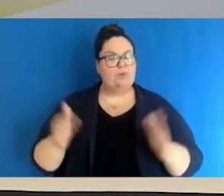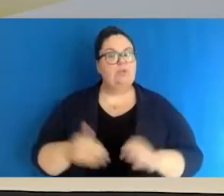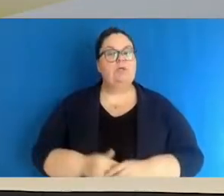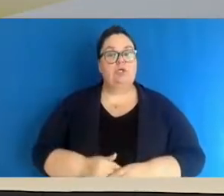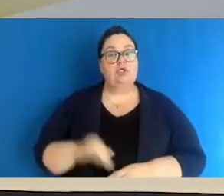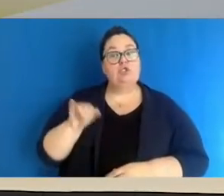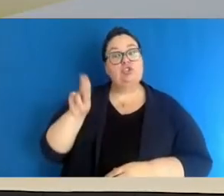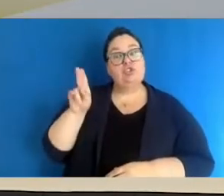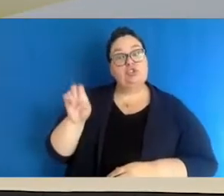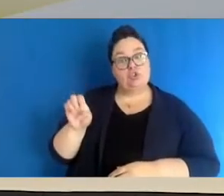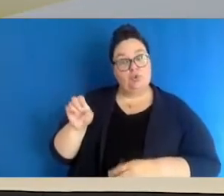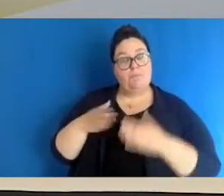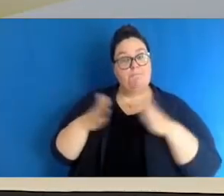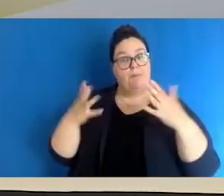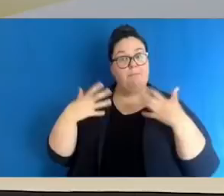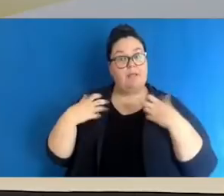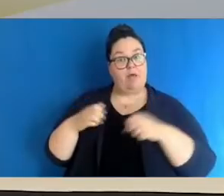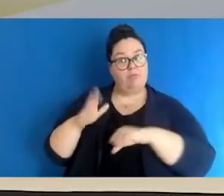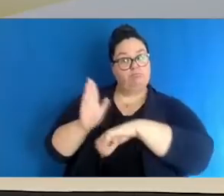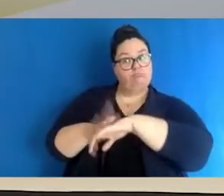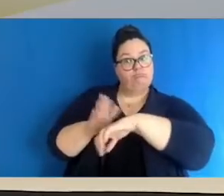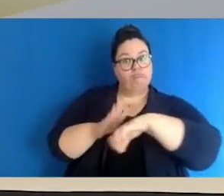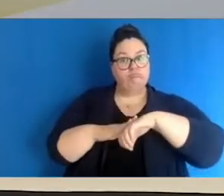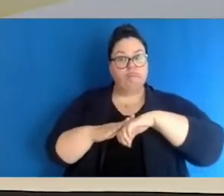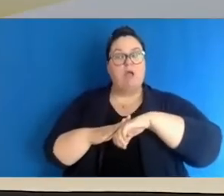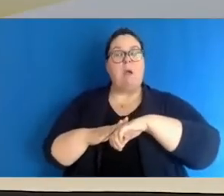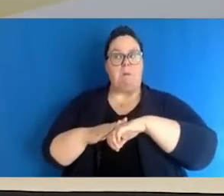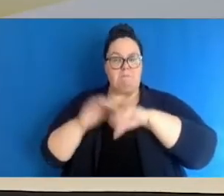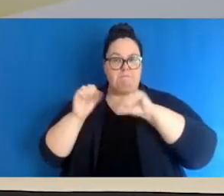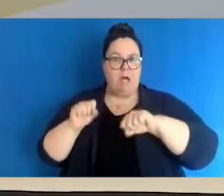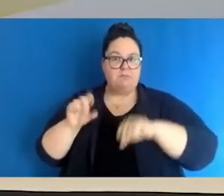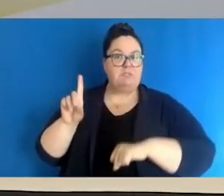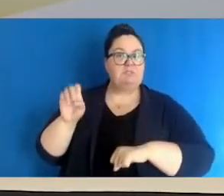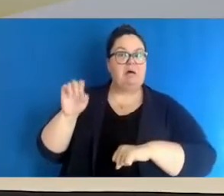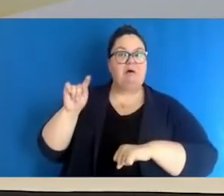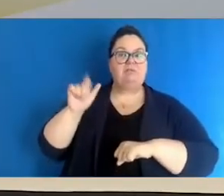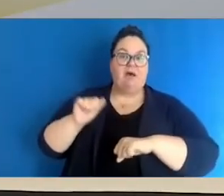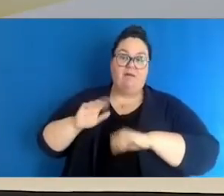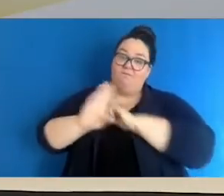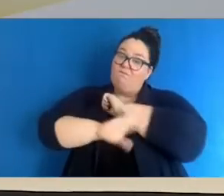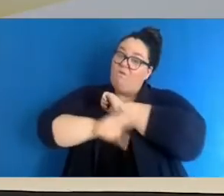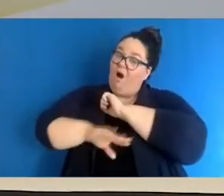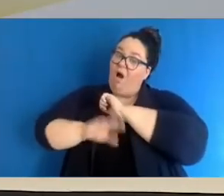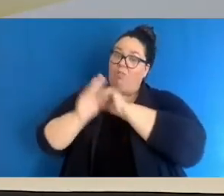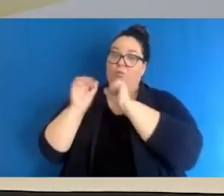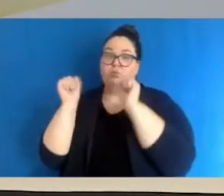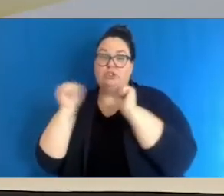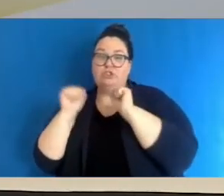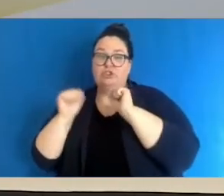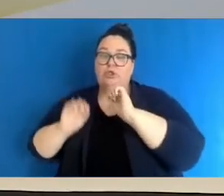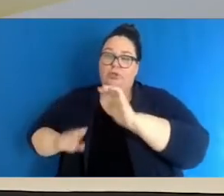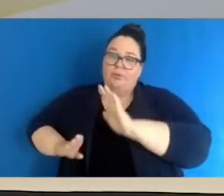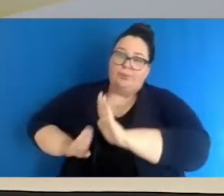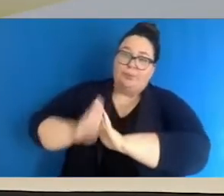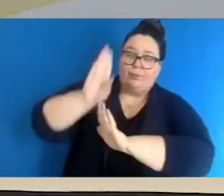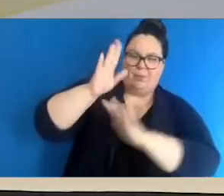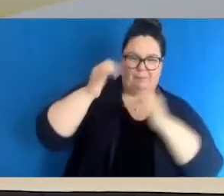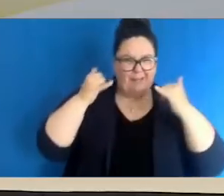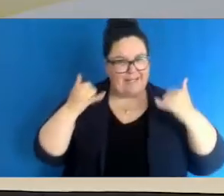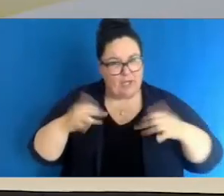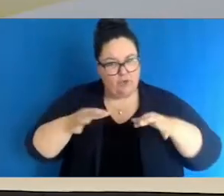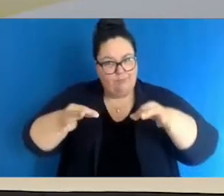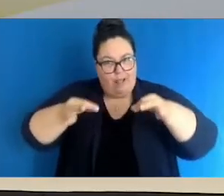Public Health Agency of Canada warned of a potential resurgence of the Delta variant in the fall and winter that we are really now